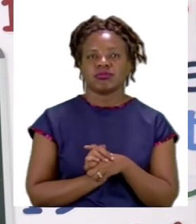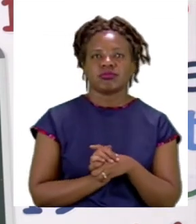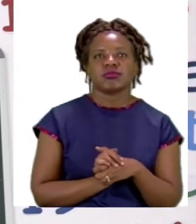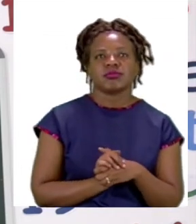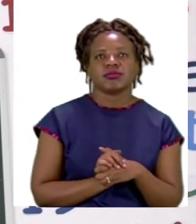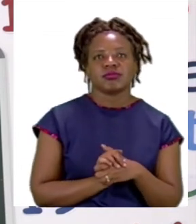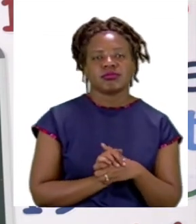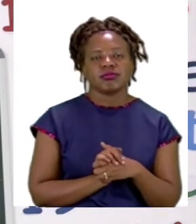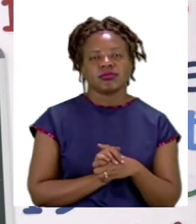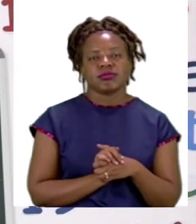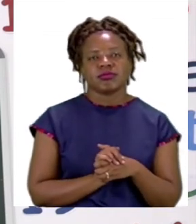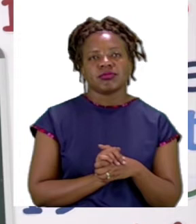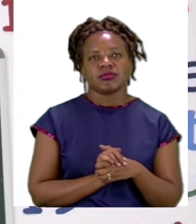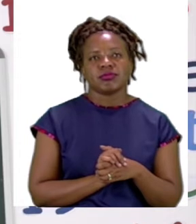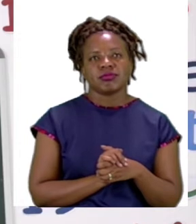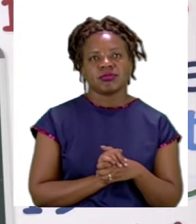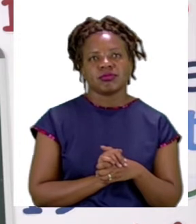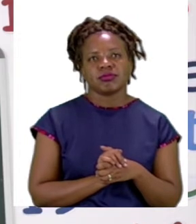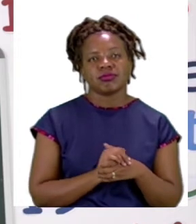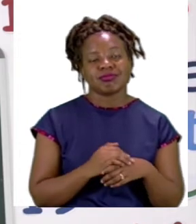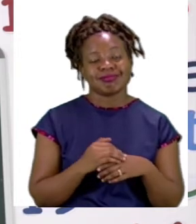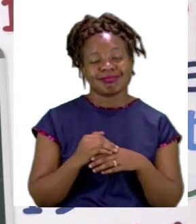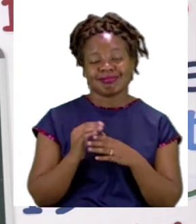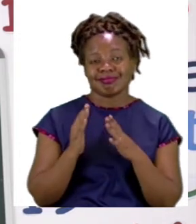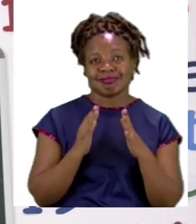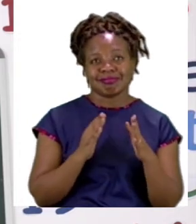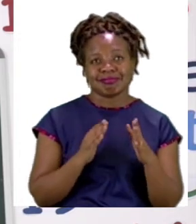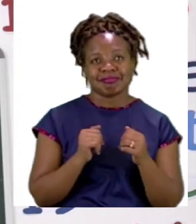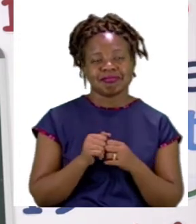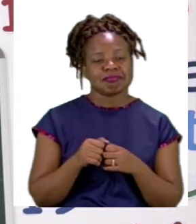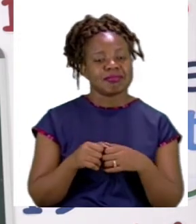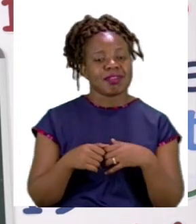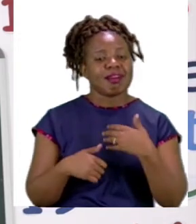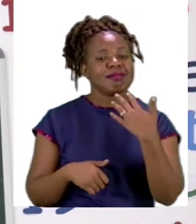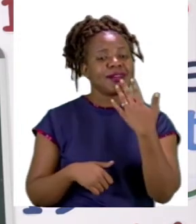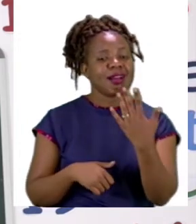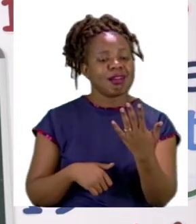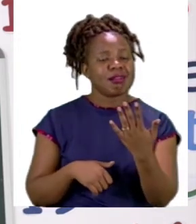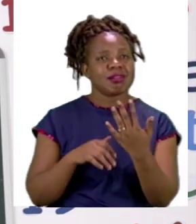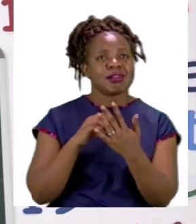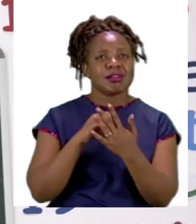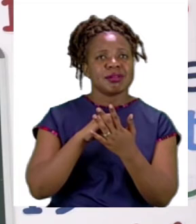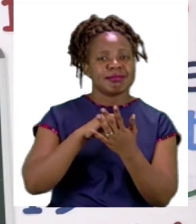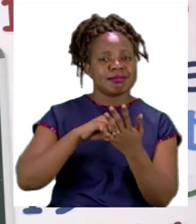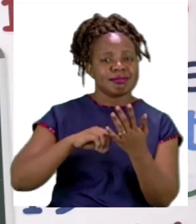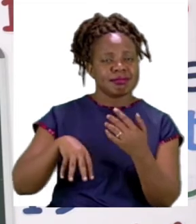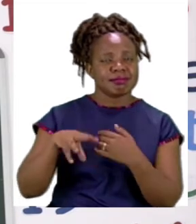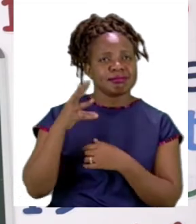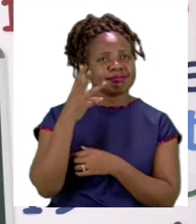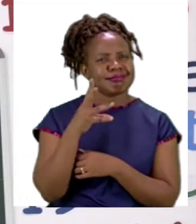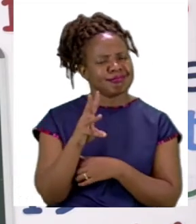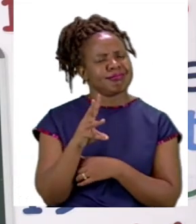So far, so good. But the next one says 5 minus